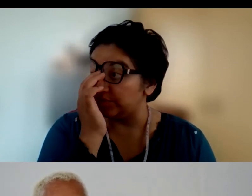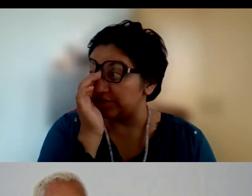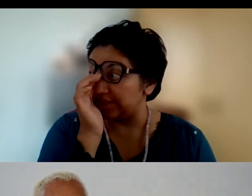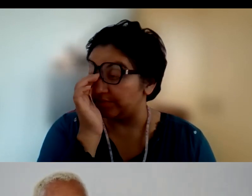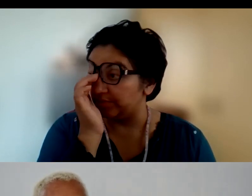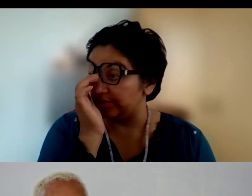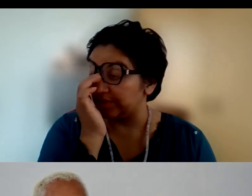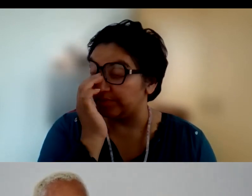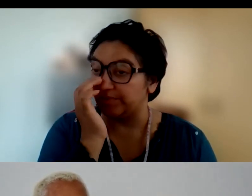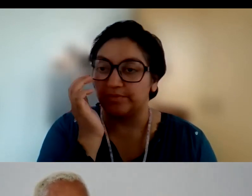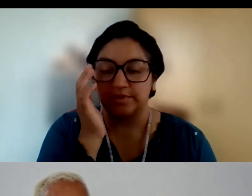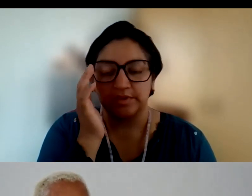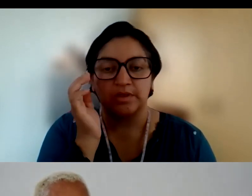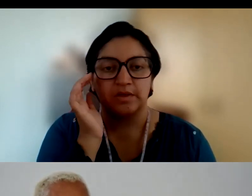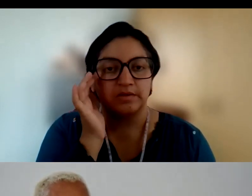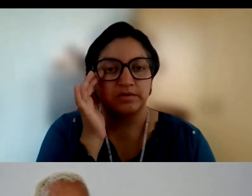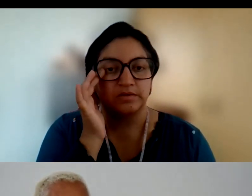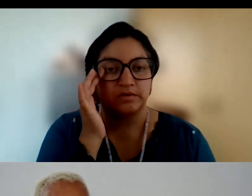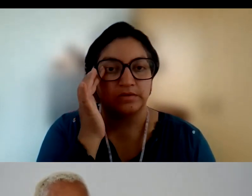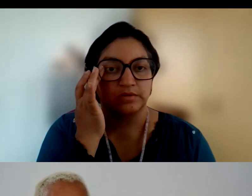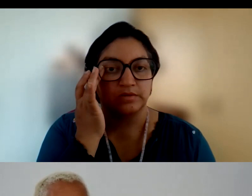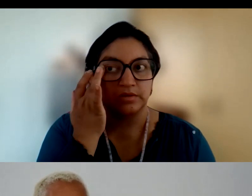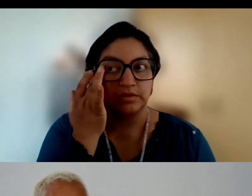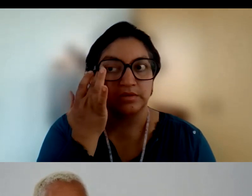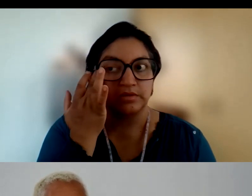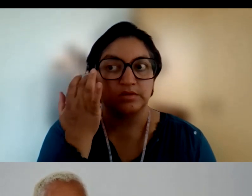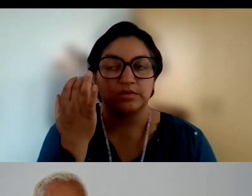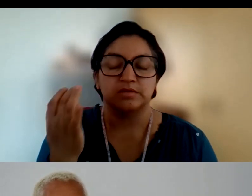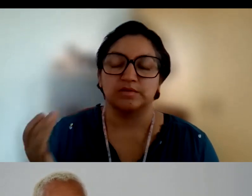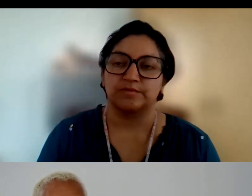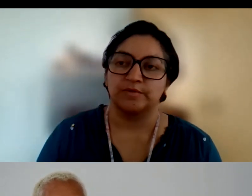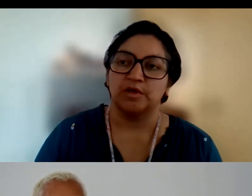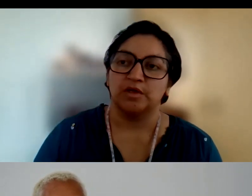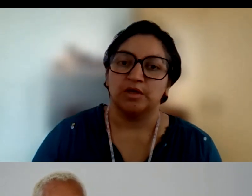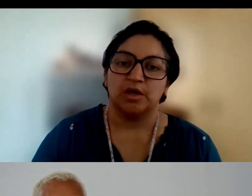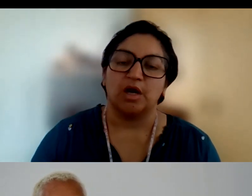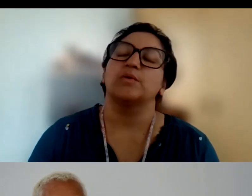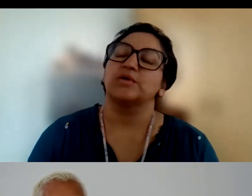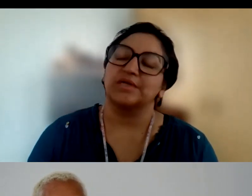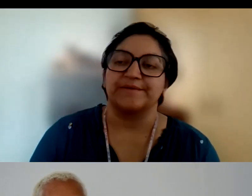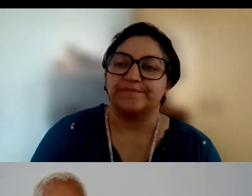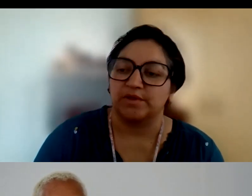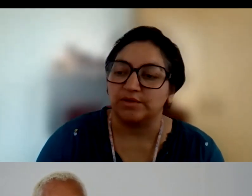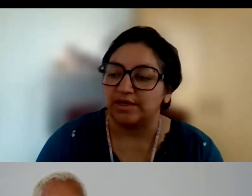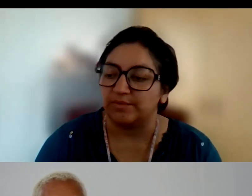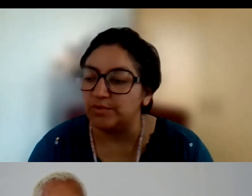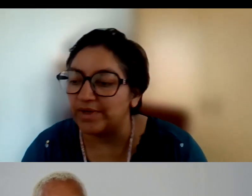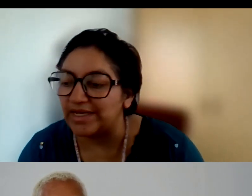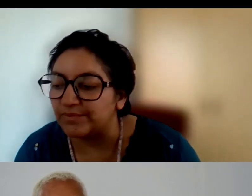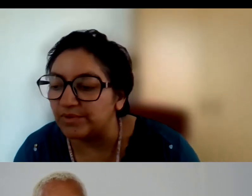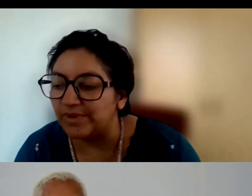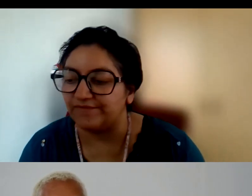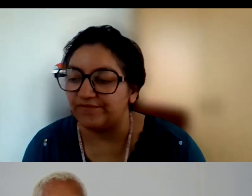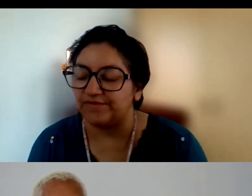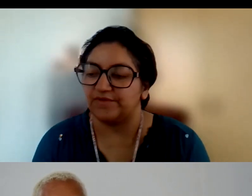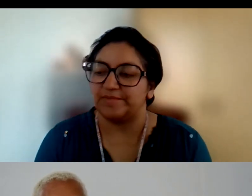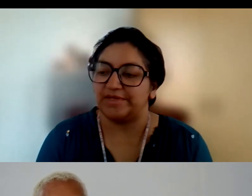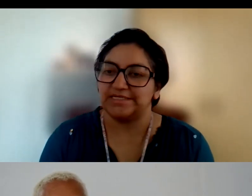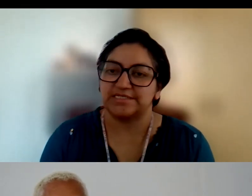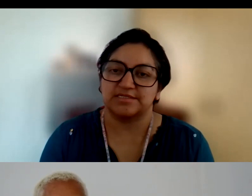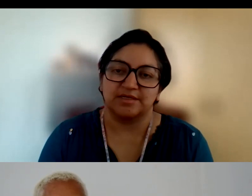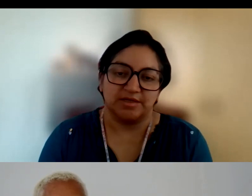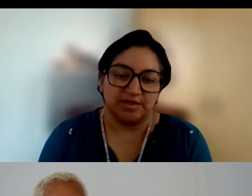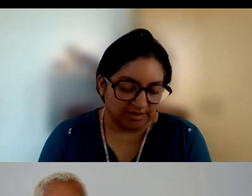now, or she's joining in a minute. I think just driving home first. Oh, okay. Okay, we'll wait for a